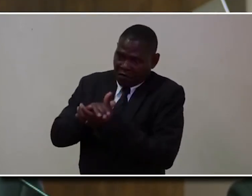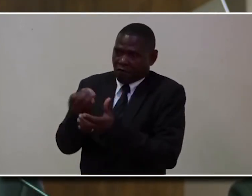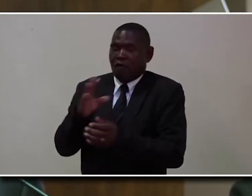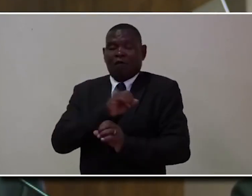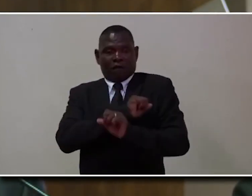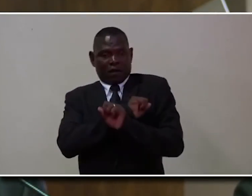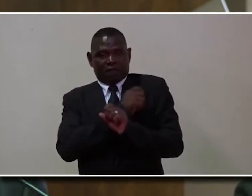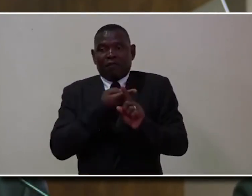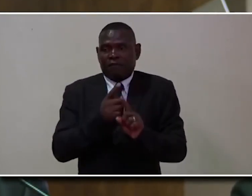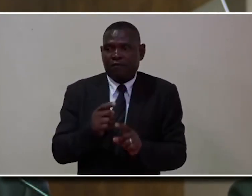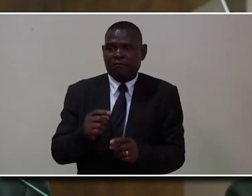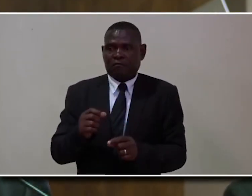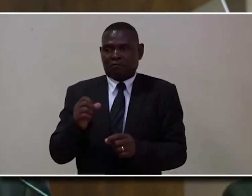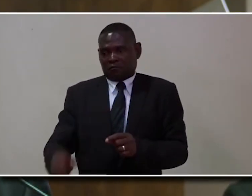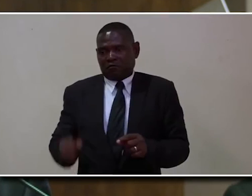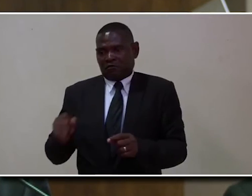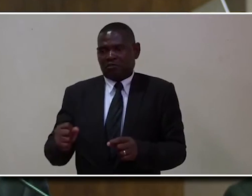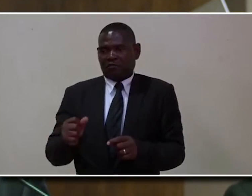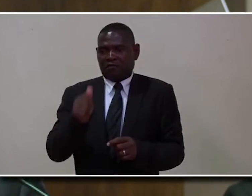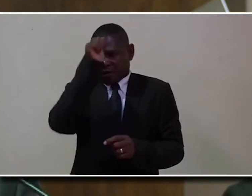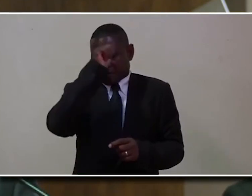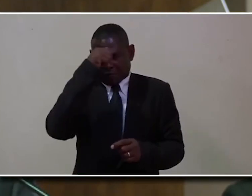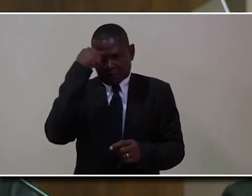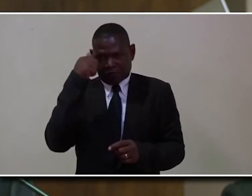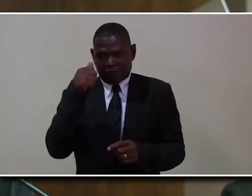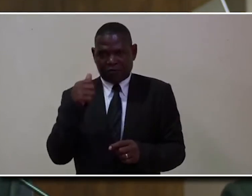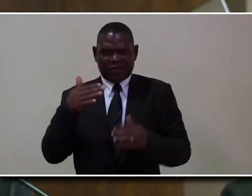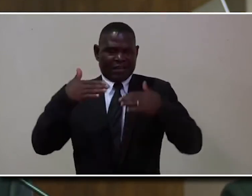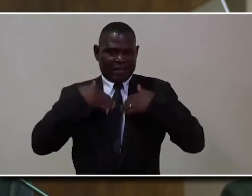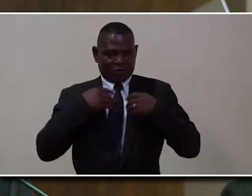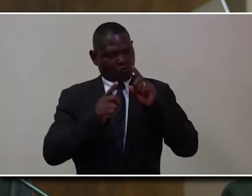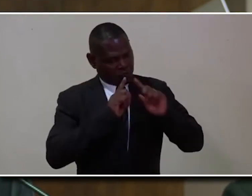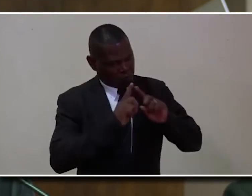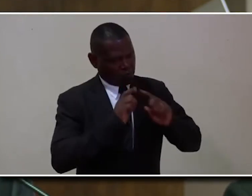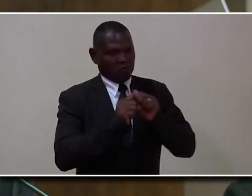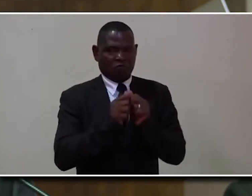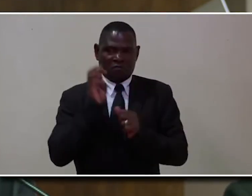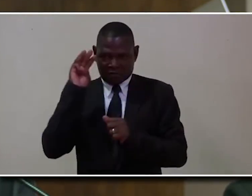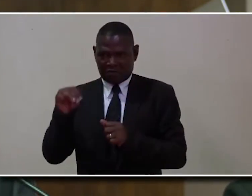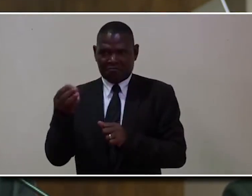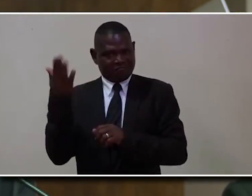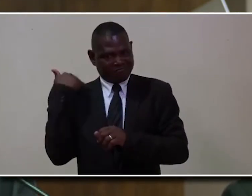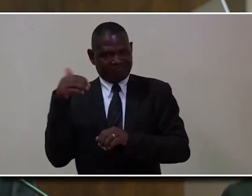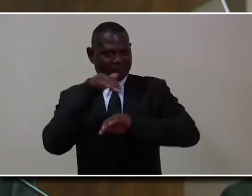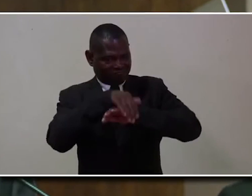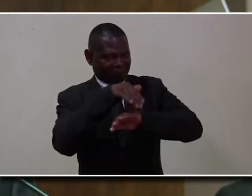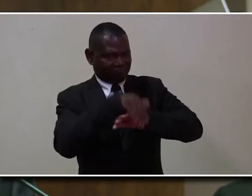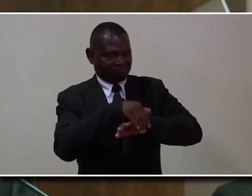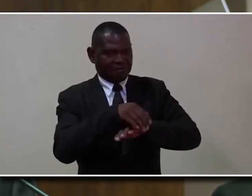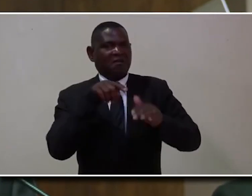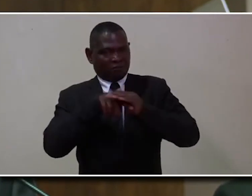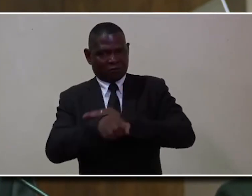had a discussion with him last evening. And through his